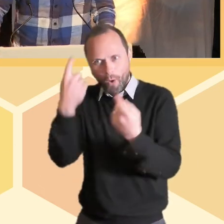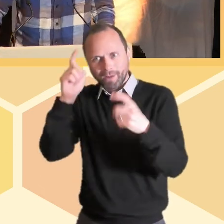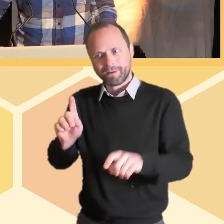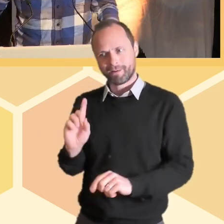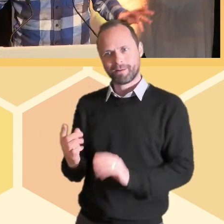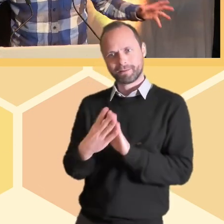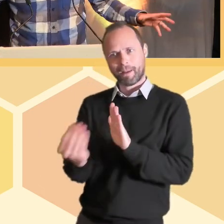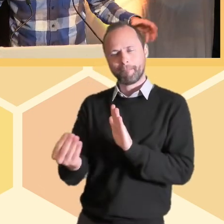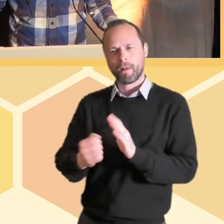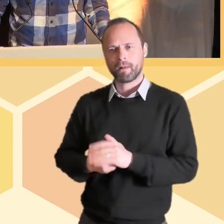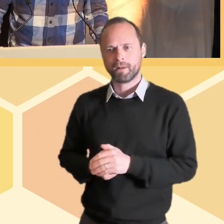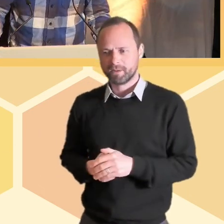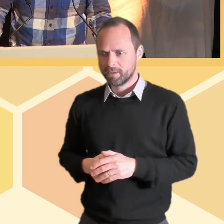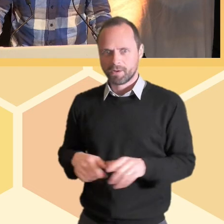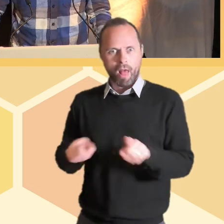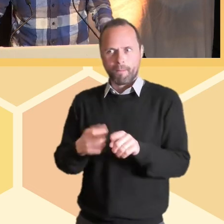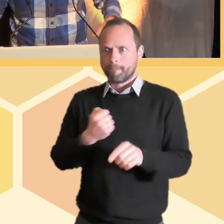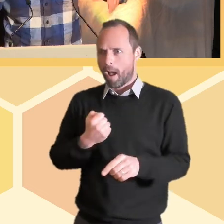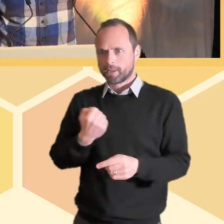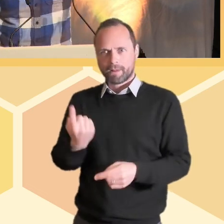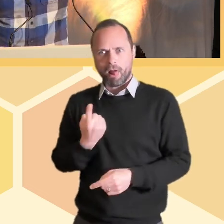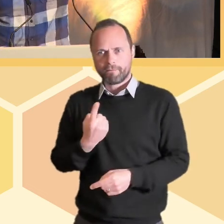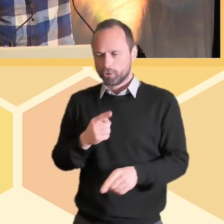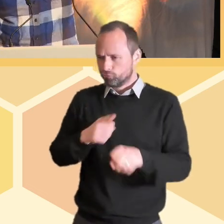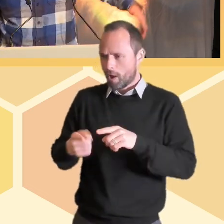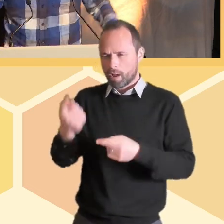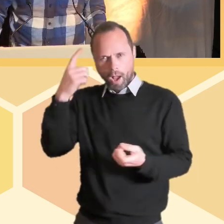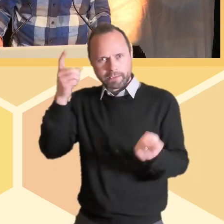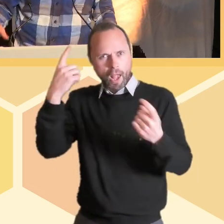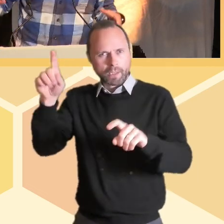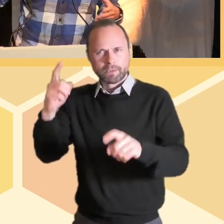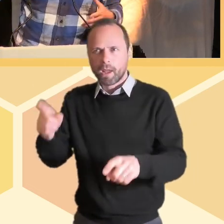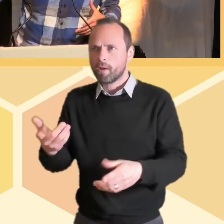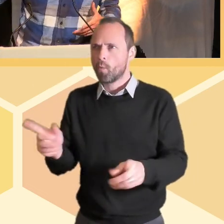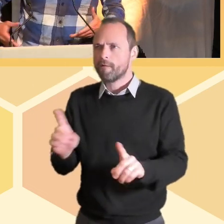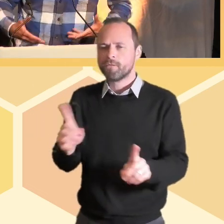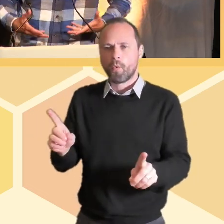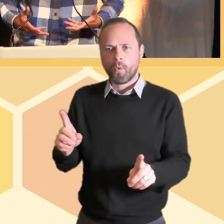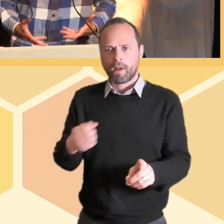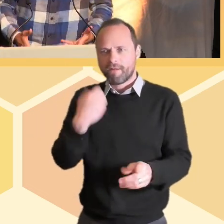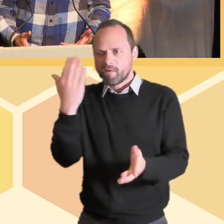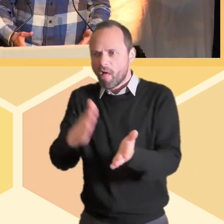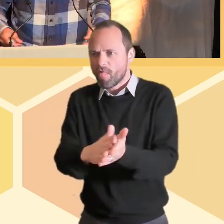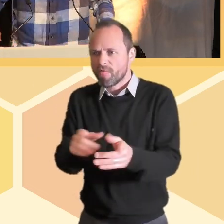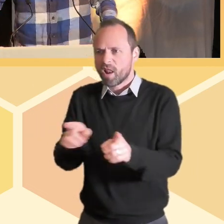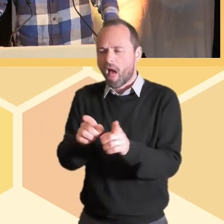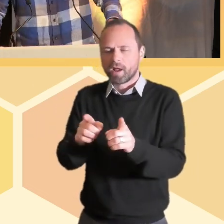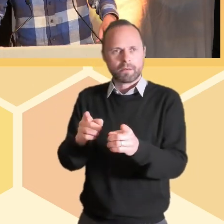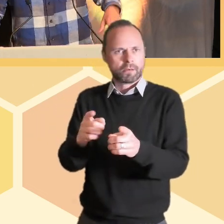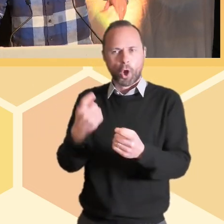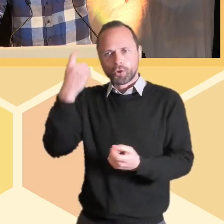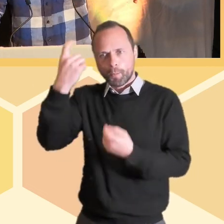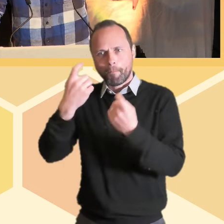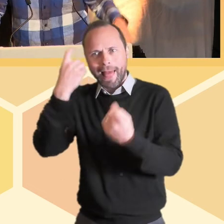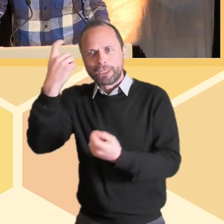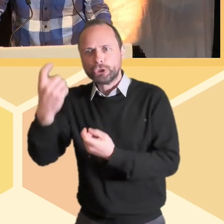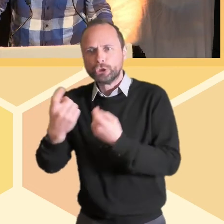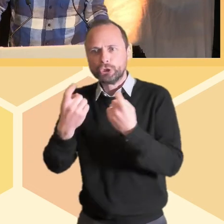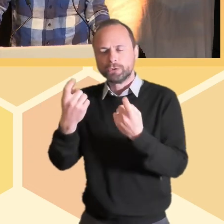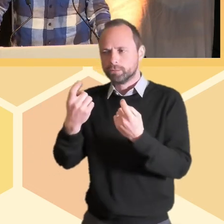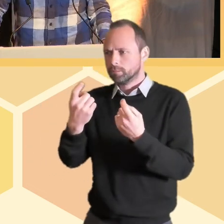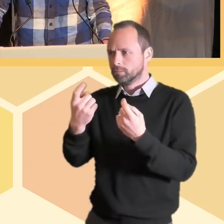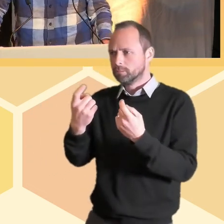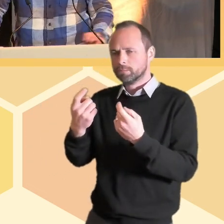throwing balls around all over the place here. We've tried a monthly sup club. We've got retreats. We're using contemplation. We want to do a